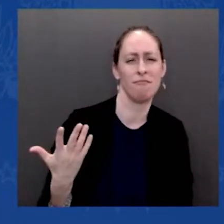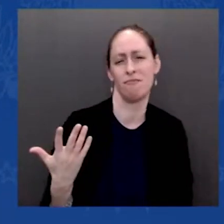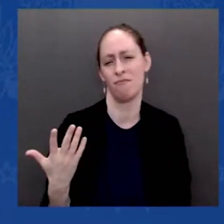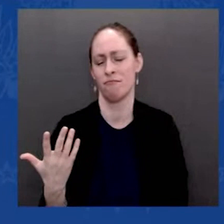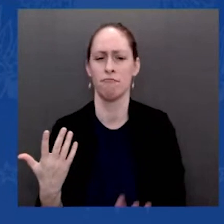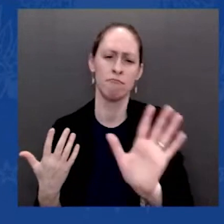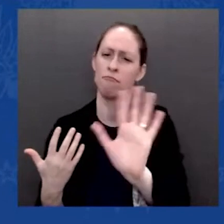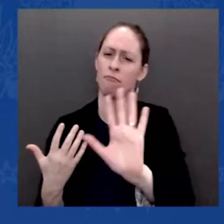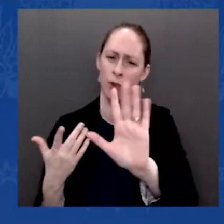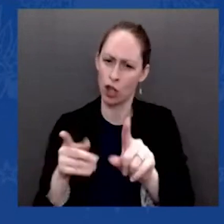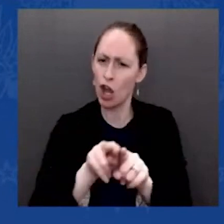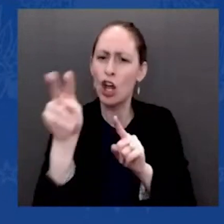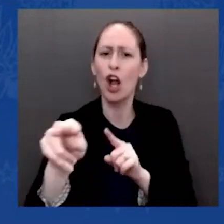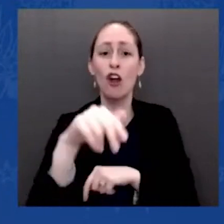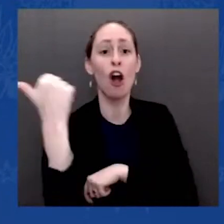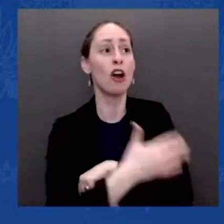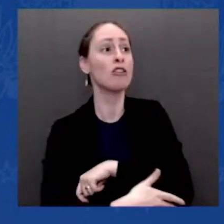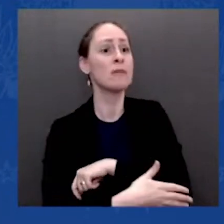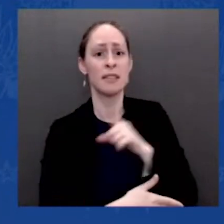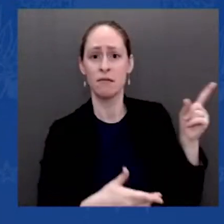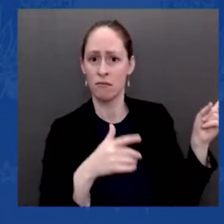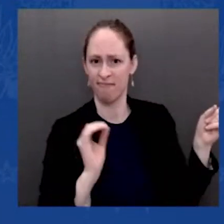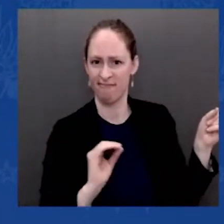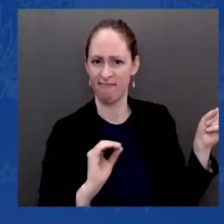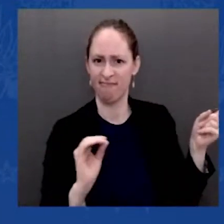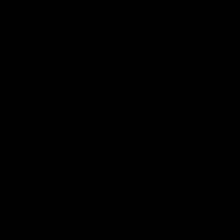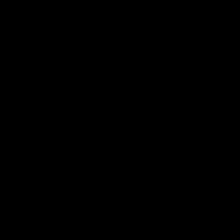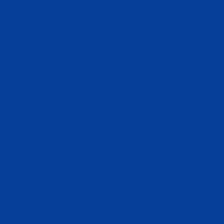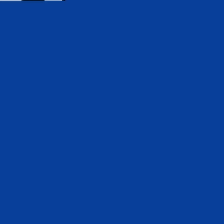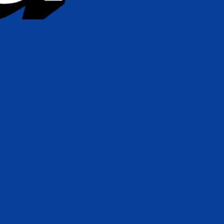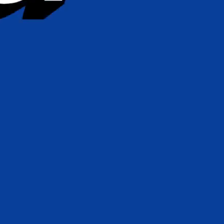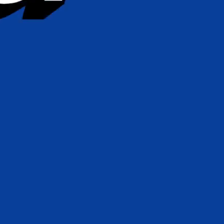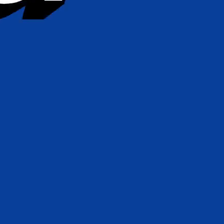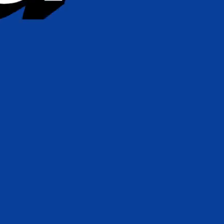have come to accept this Constitution, and they've come to accept the importance of a rule of law.